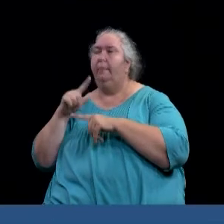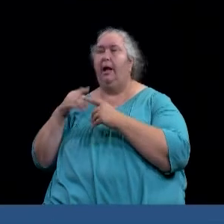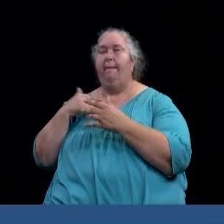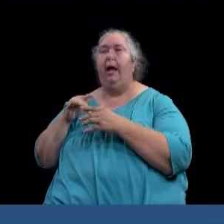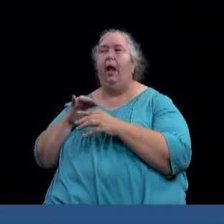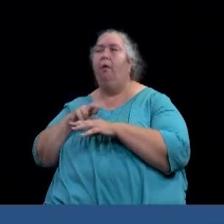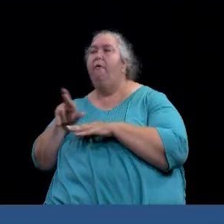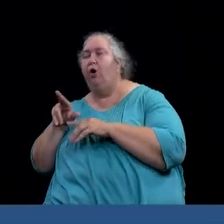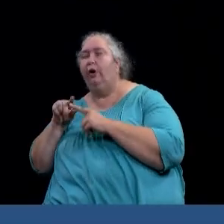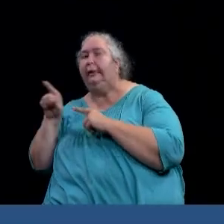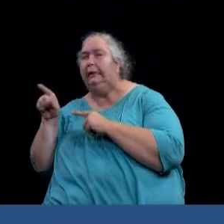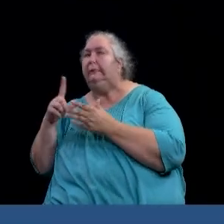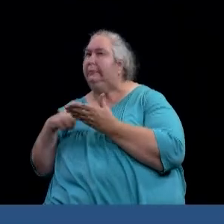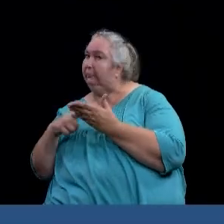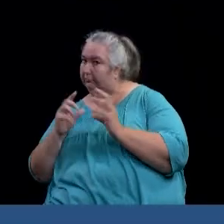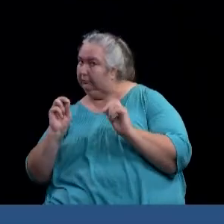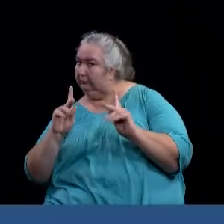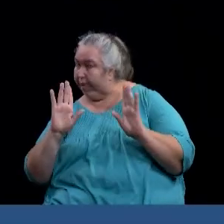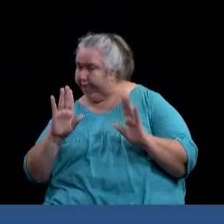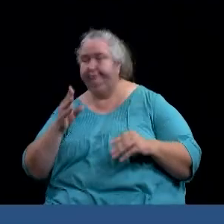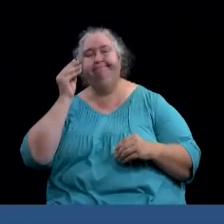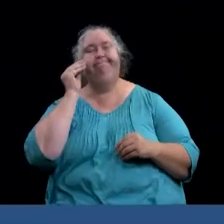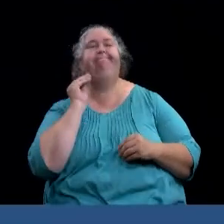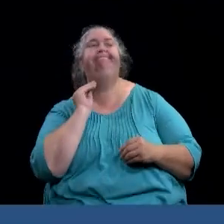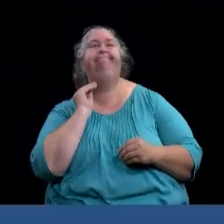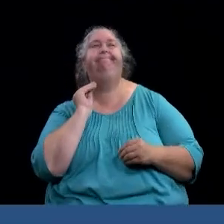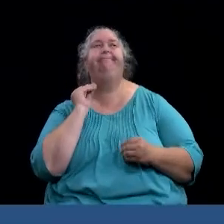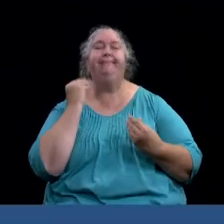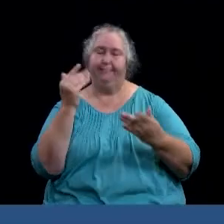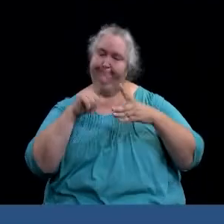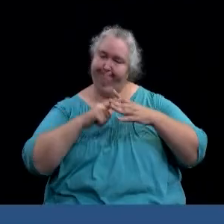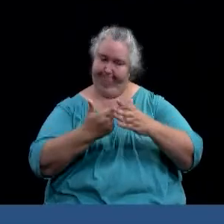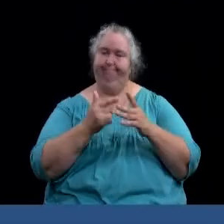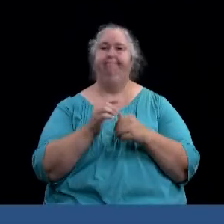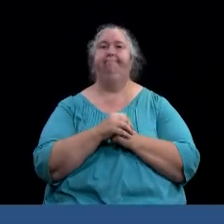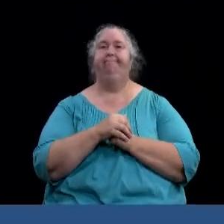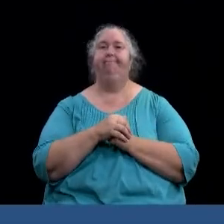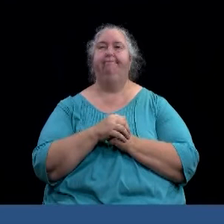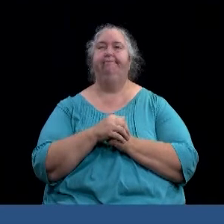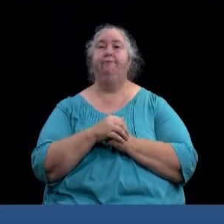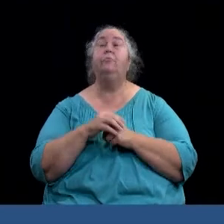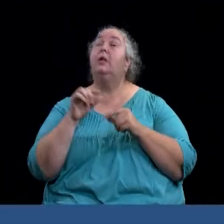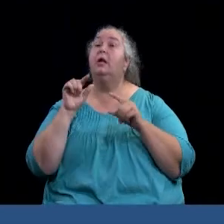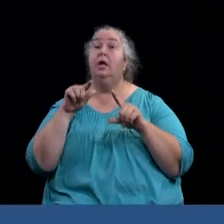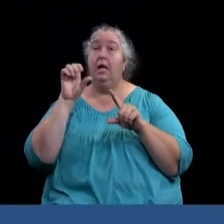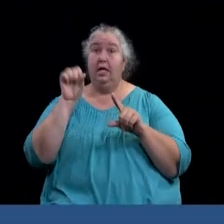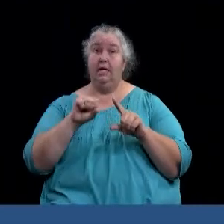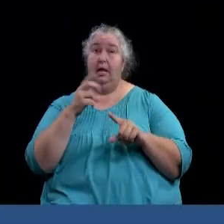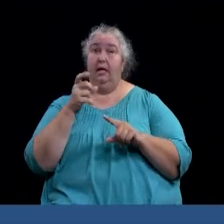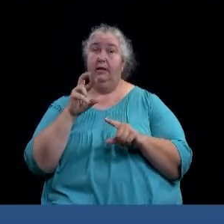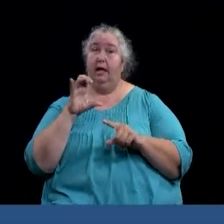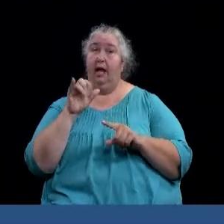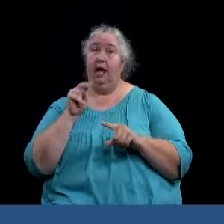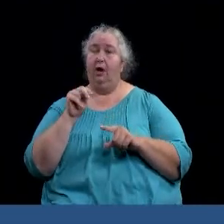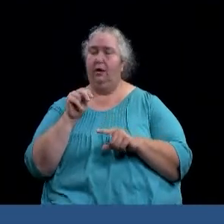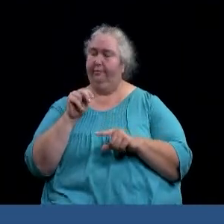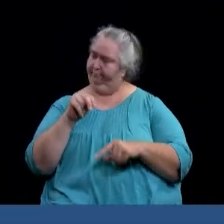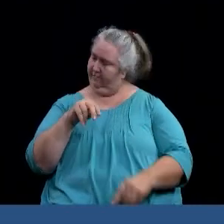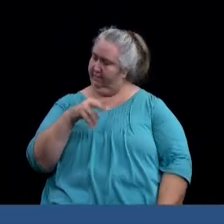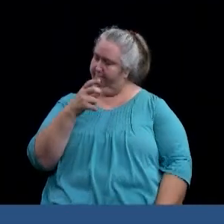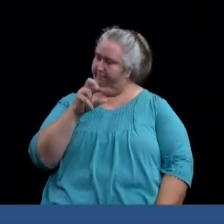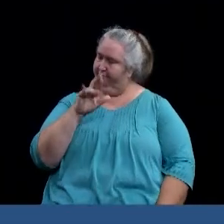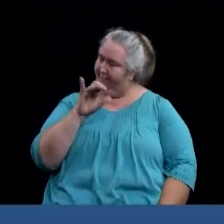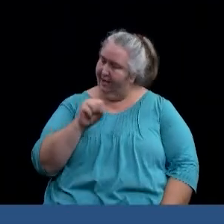Okay, so of course at South Terrace, the location is at 100 Kennedy Circle. We have 250